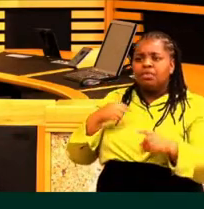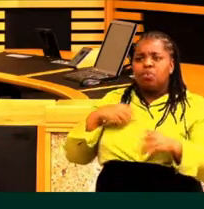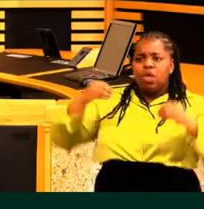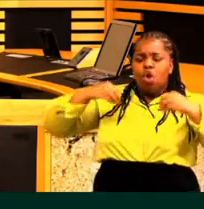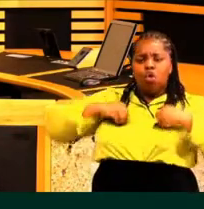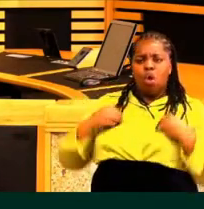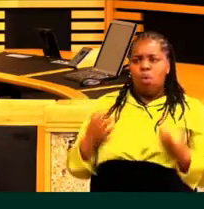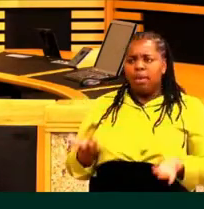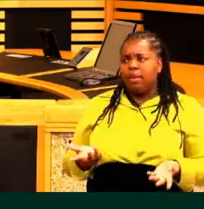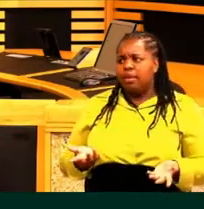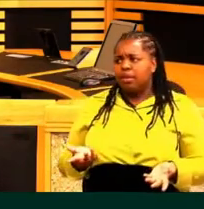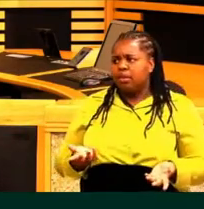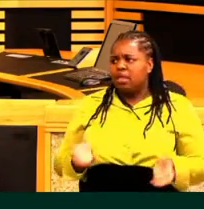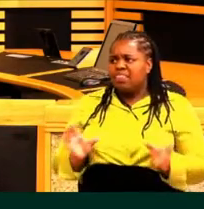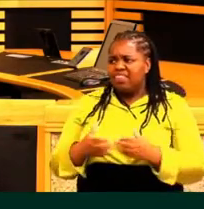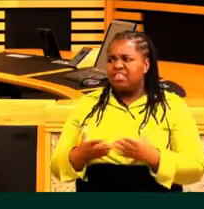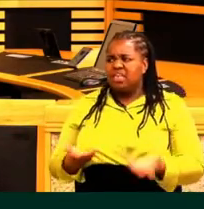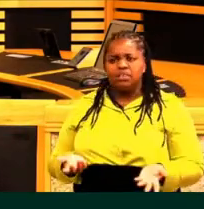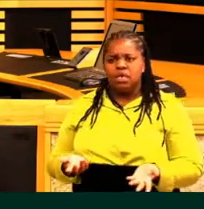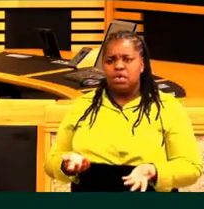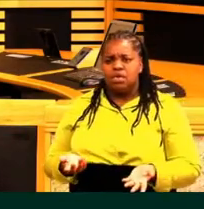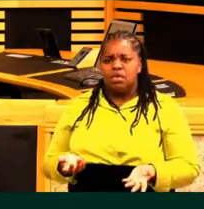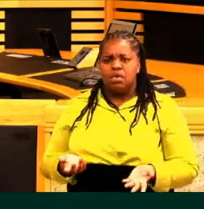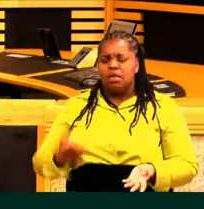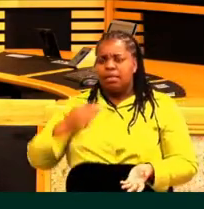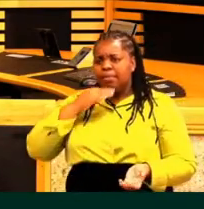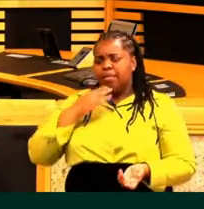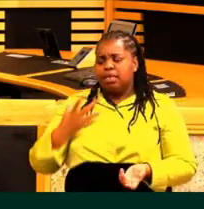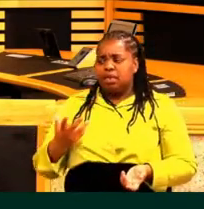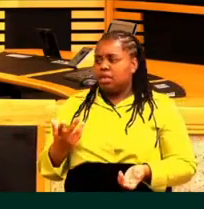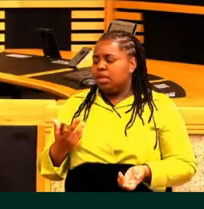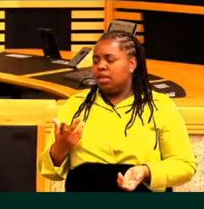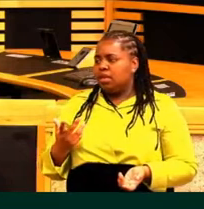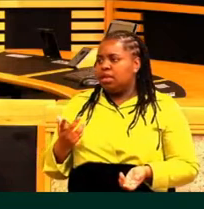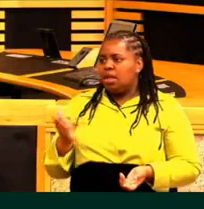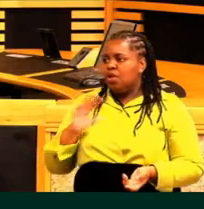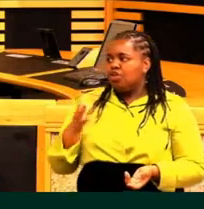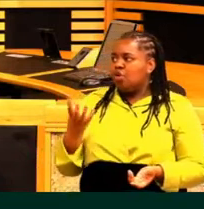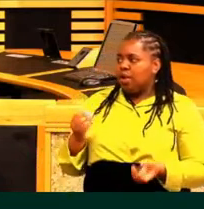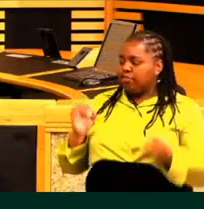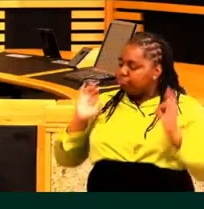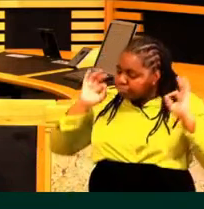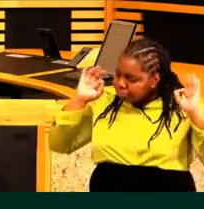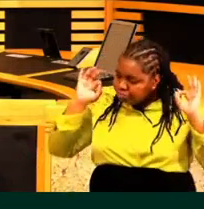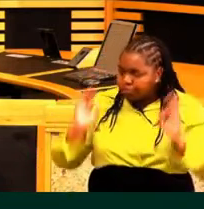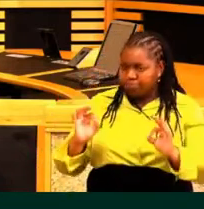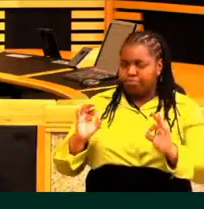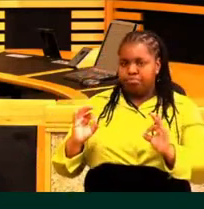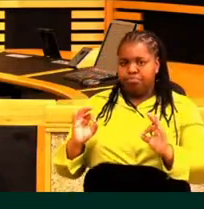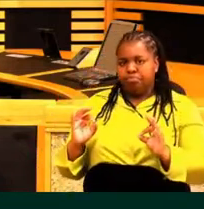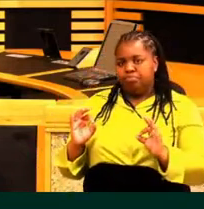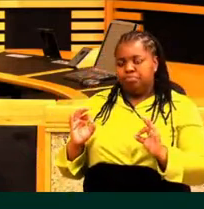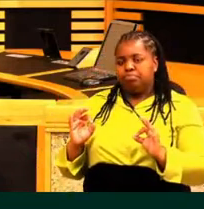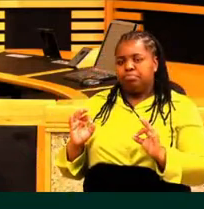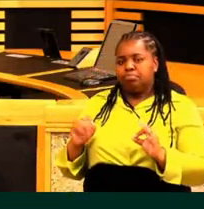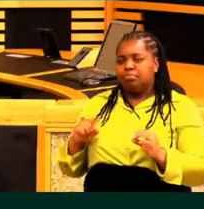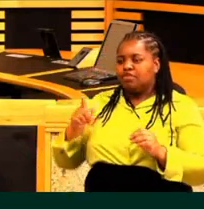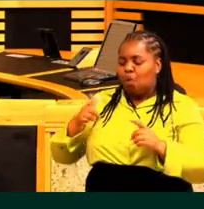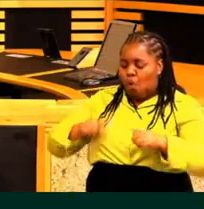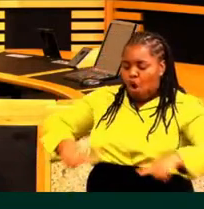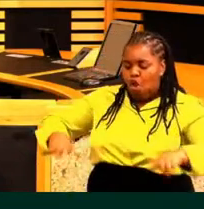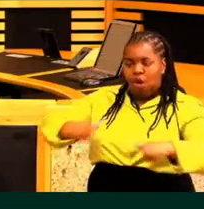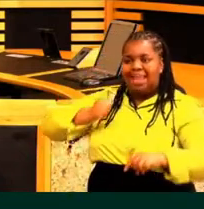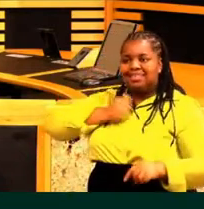own the sector in other words there is no car manufacturer that is locally